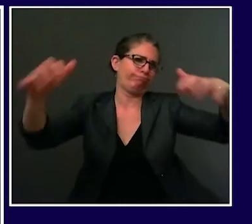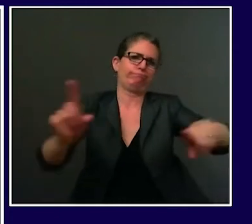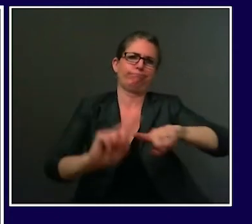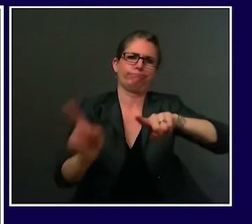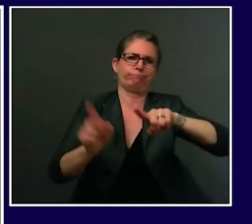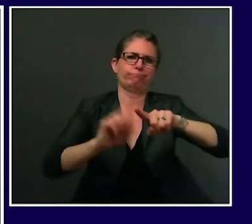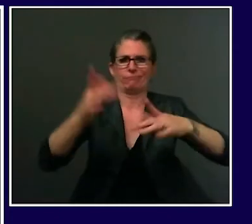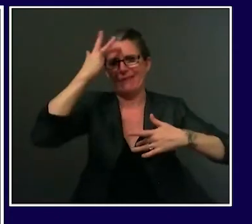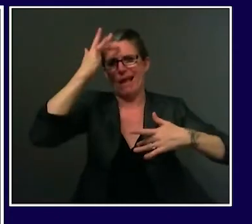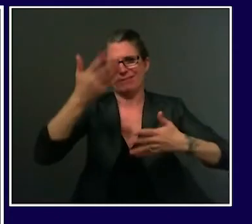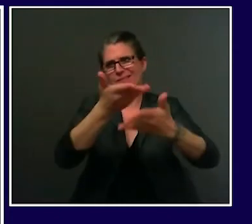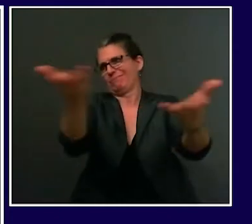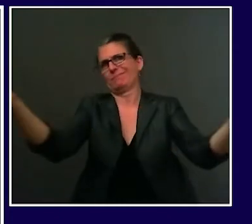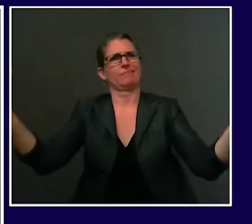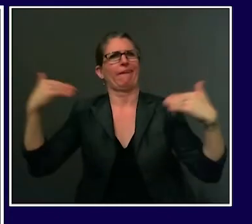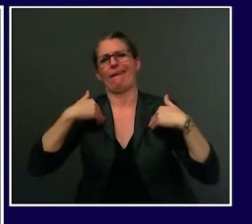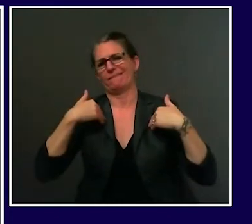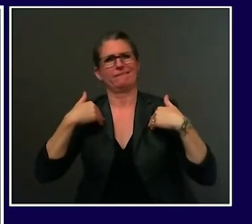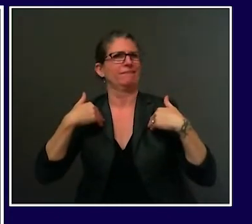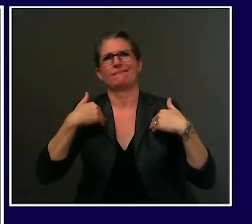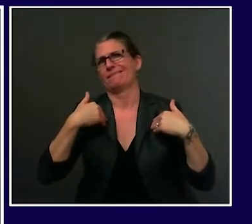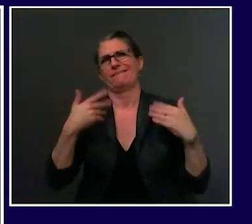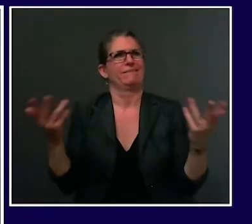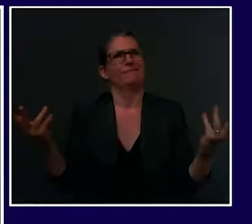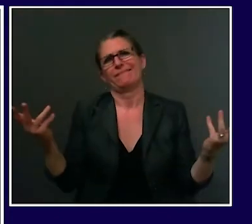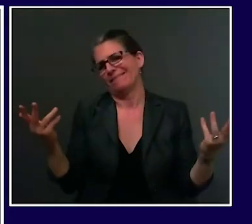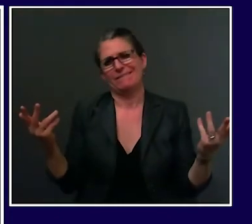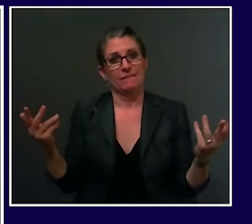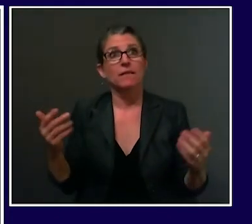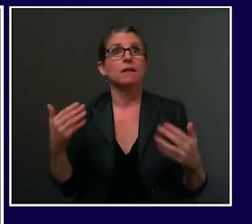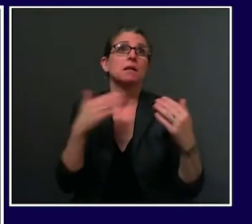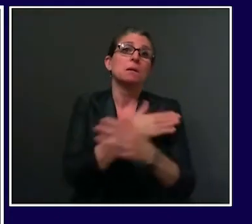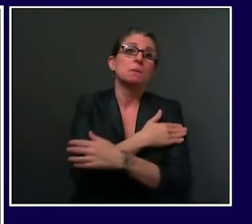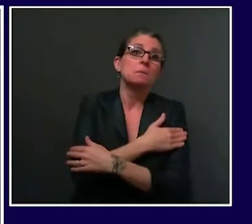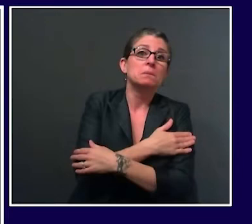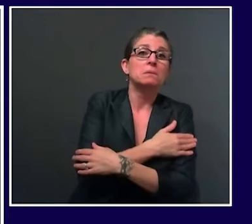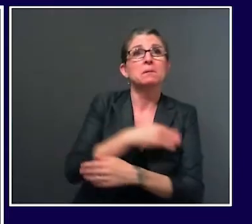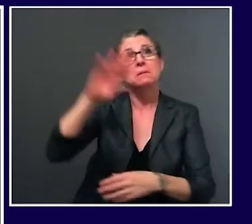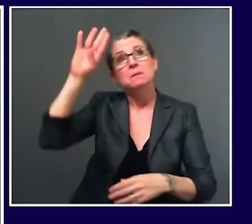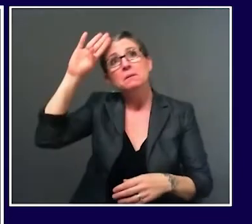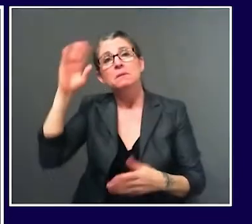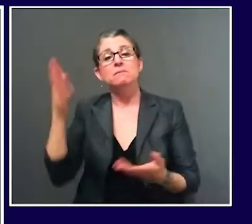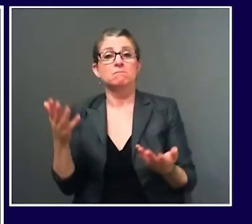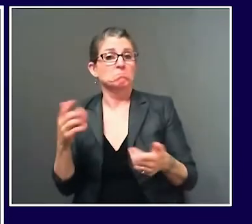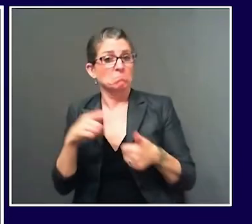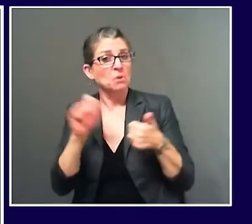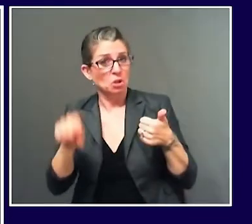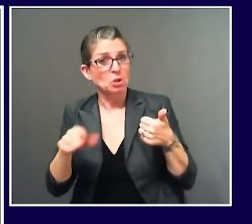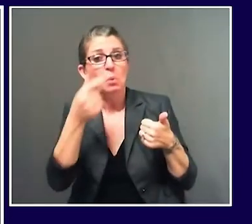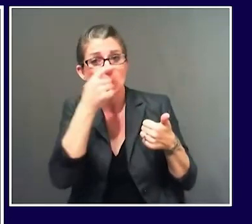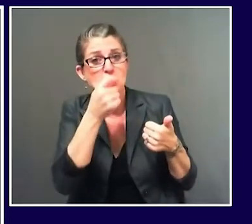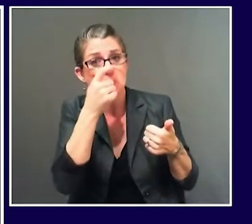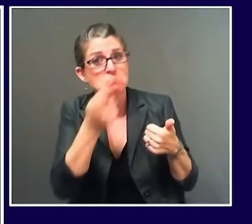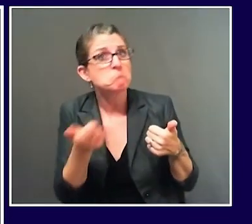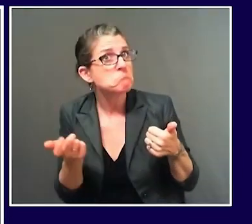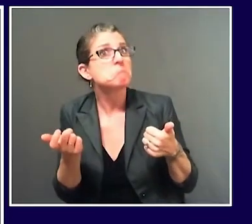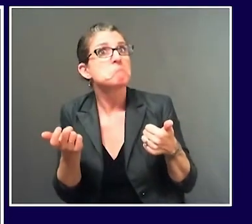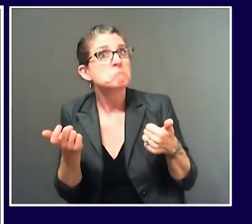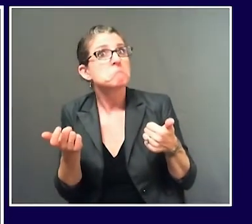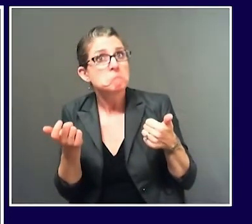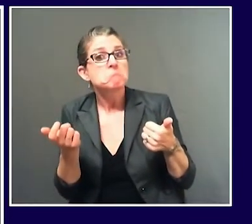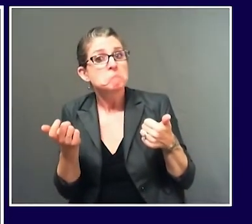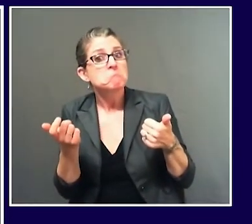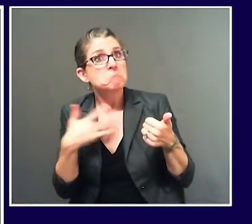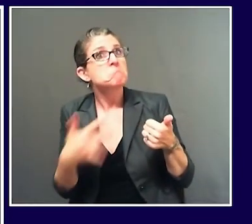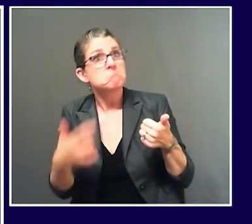And one of the viruses that is the most notorious for causing muscle aches is the common cold. We've all had the cold, and we